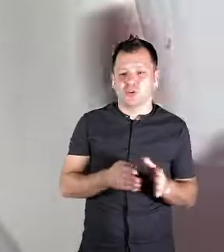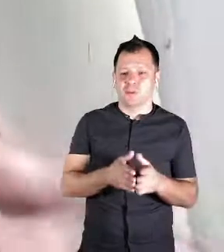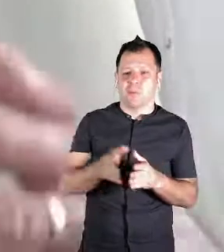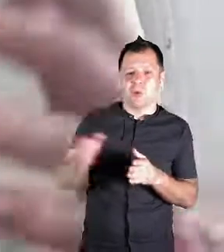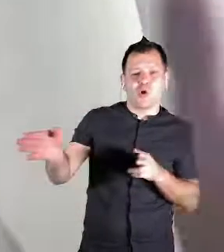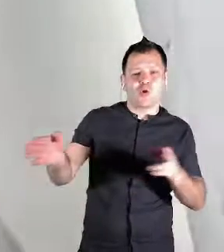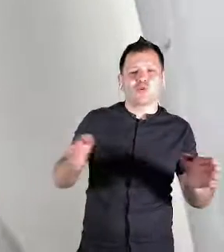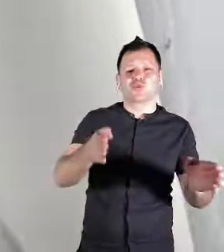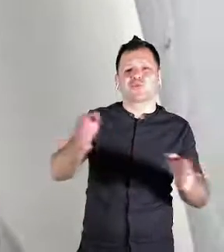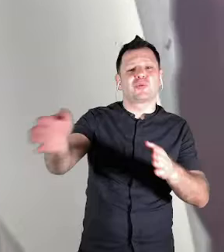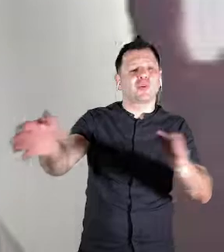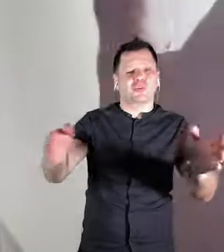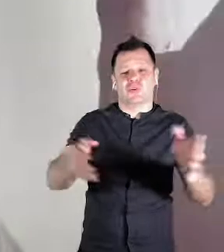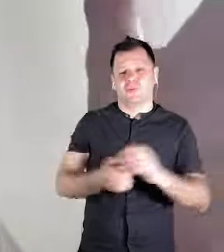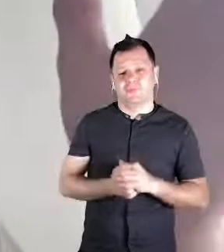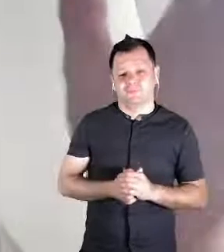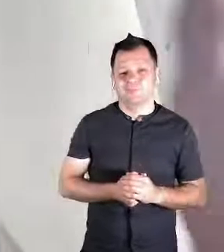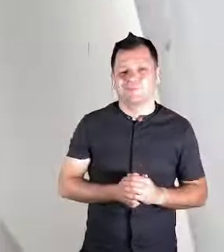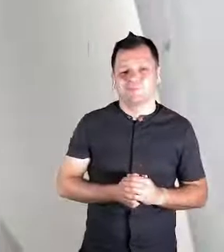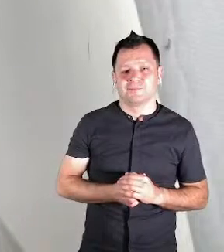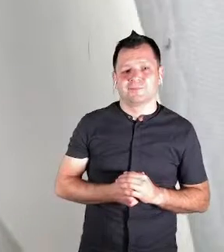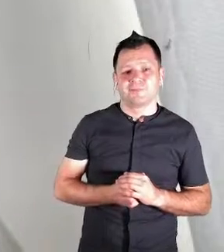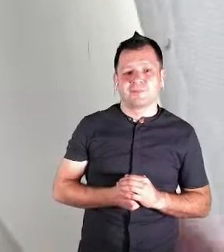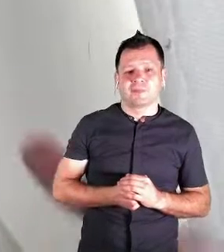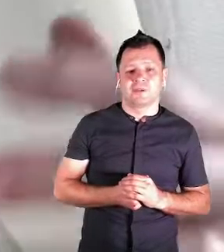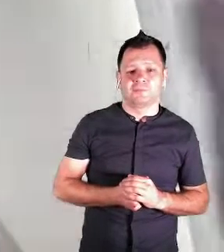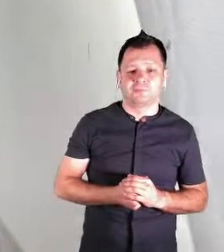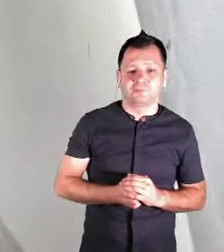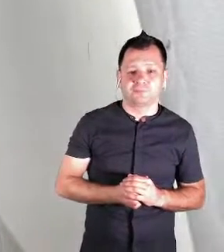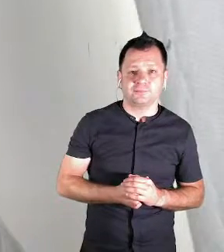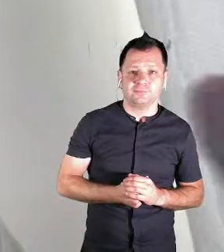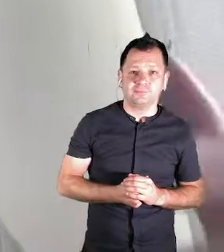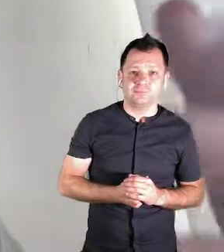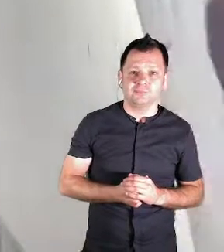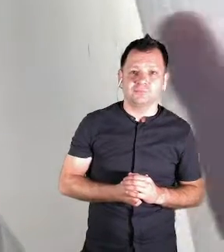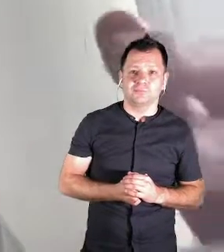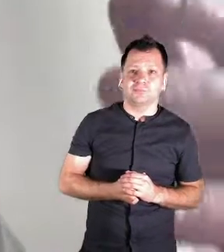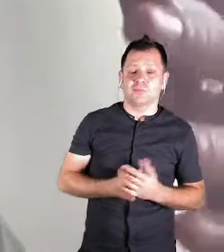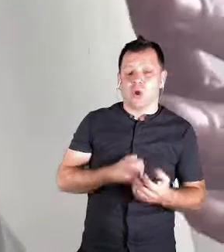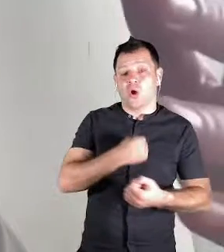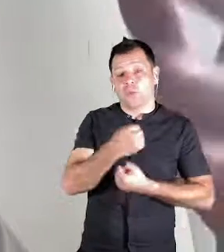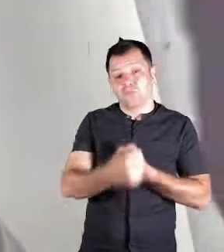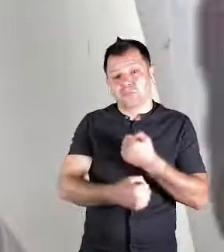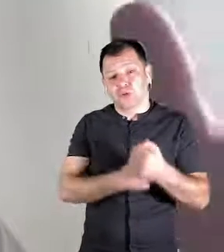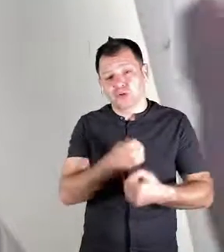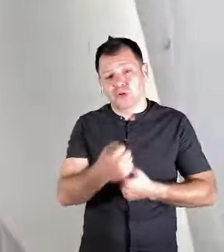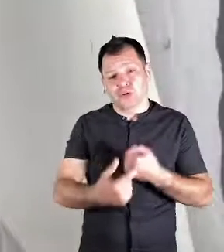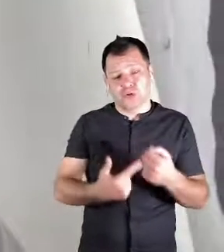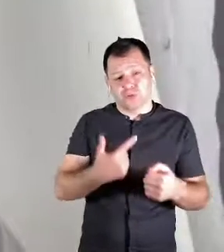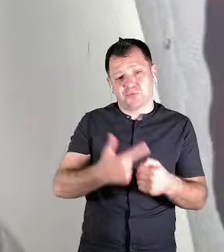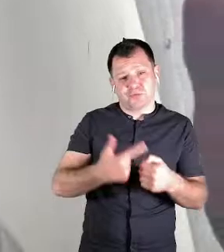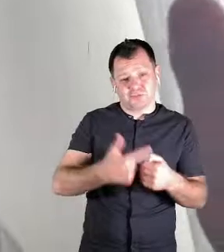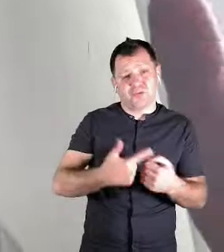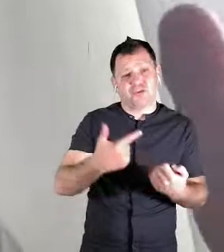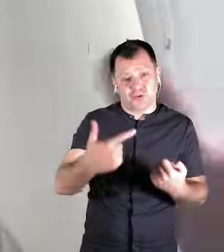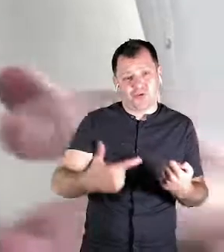in 20 years or something, the state transport authority has